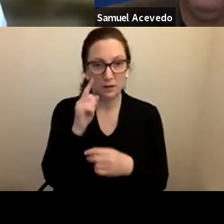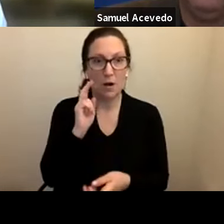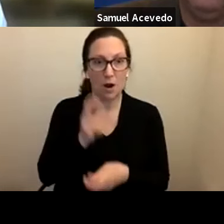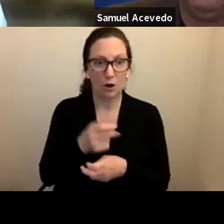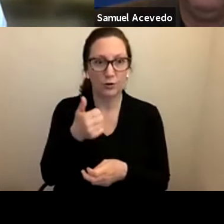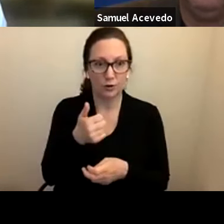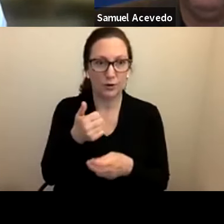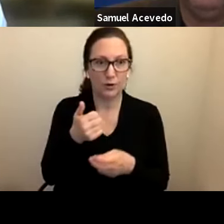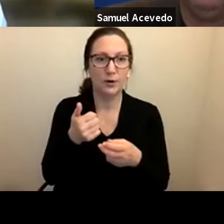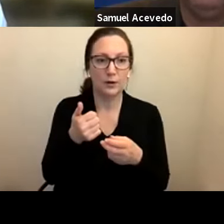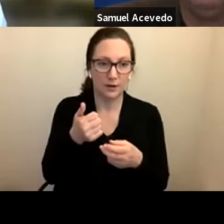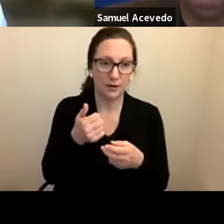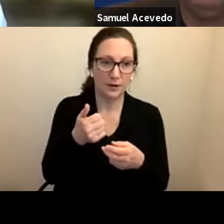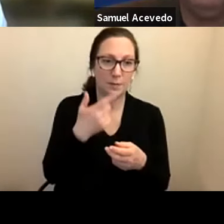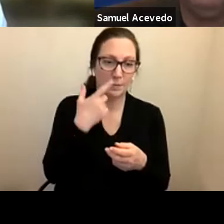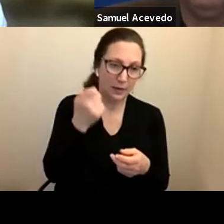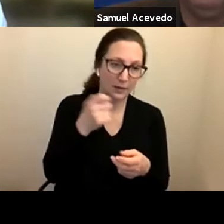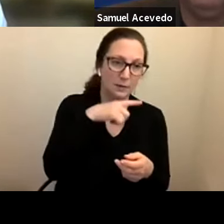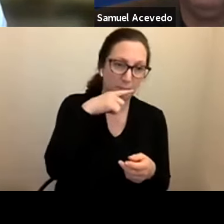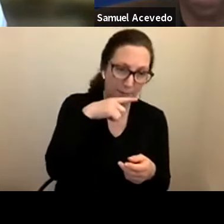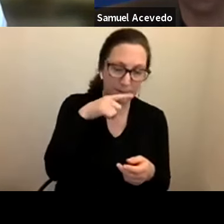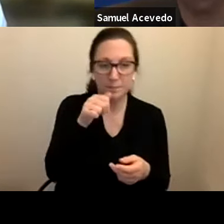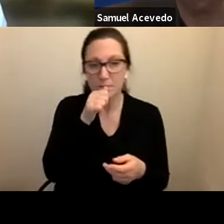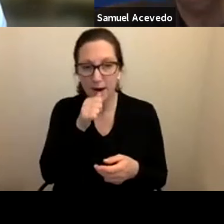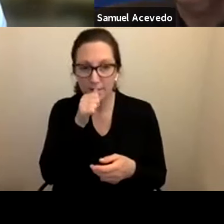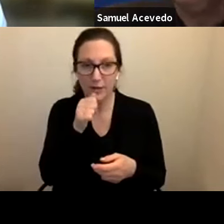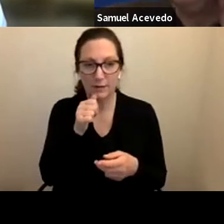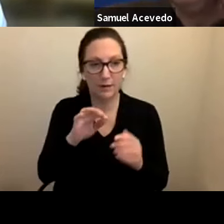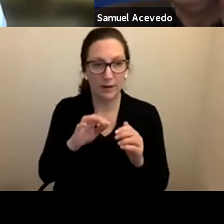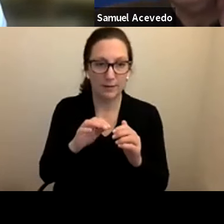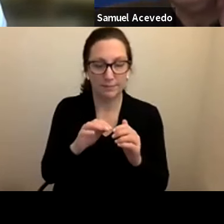in public-private, crossing those boundaries.